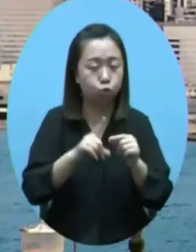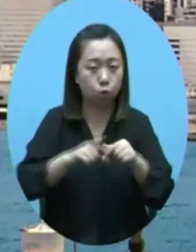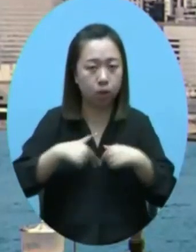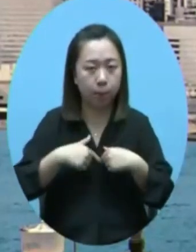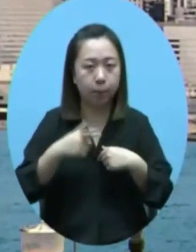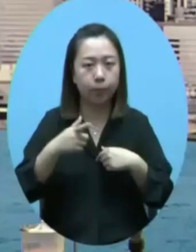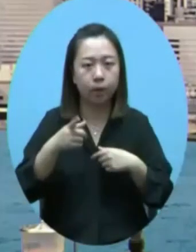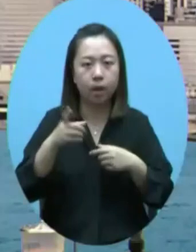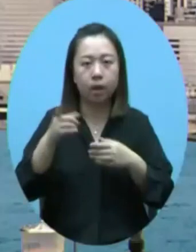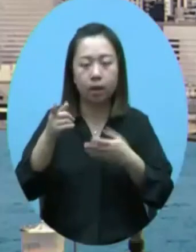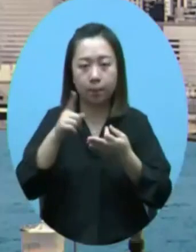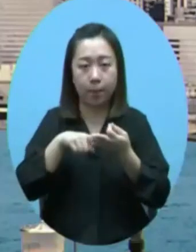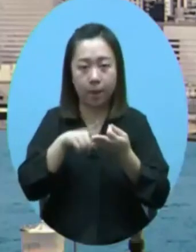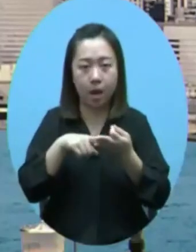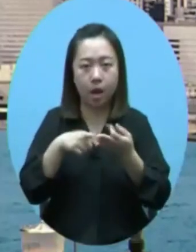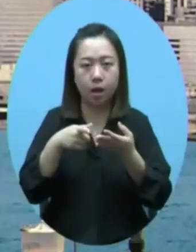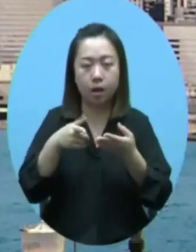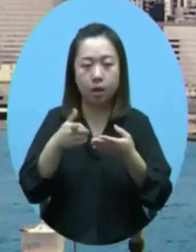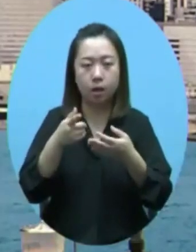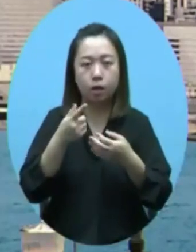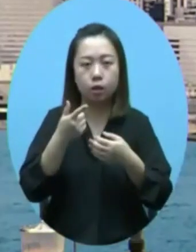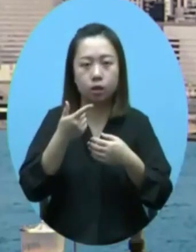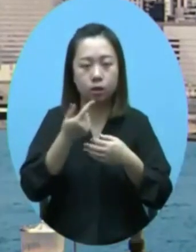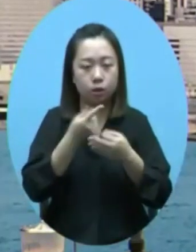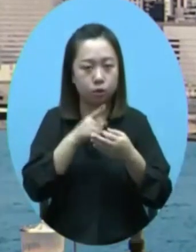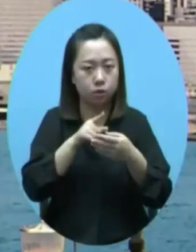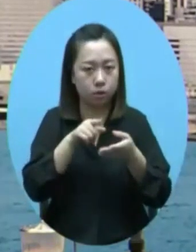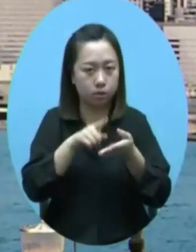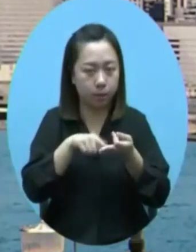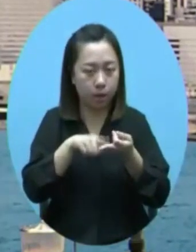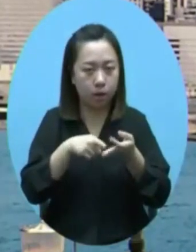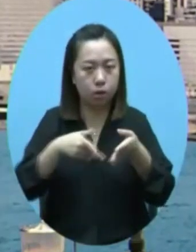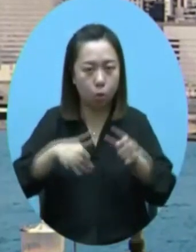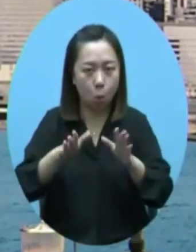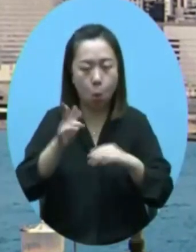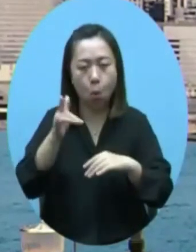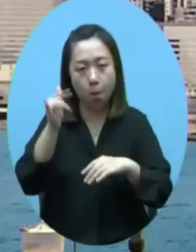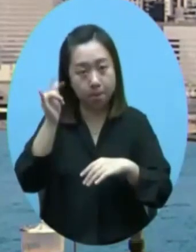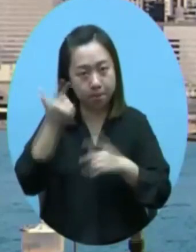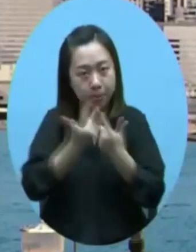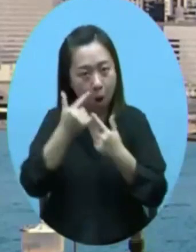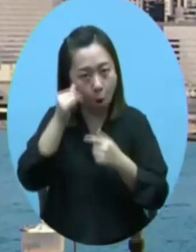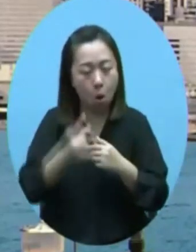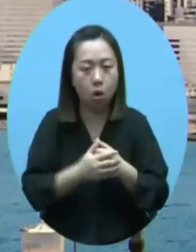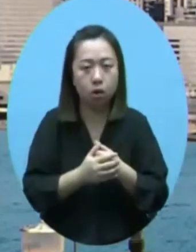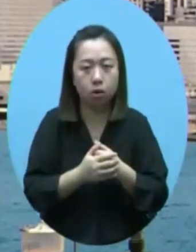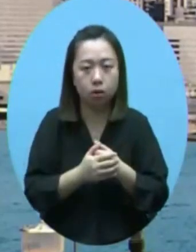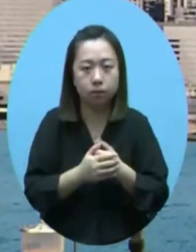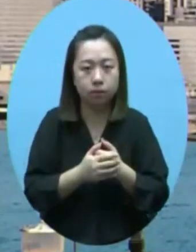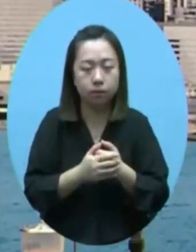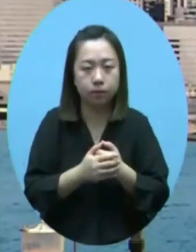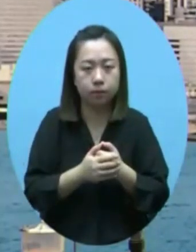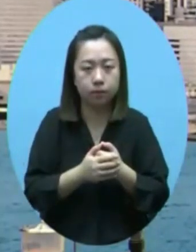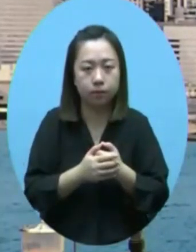Well, the North Point Education Center should be at an electric road called Zhenyin in North Point.